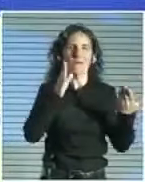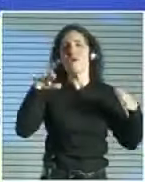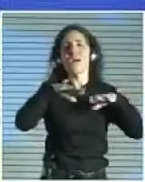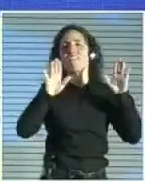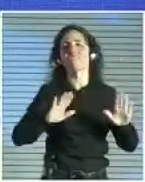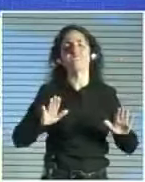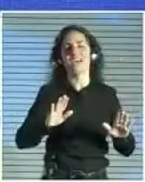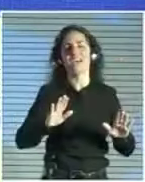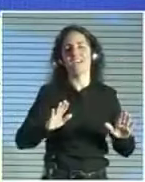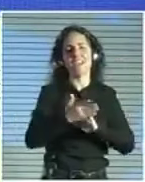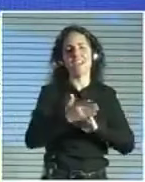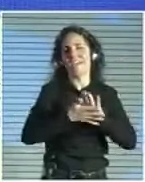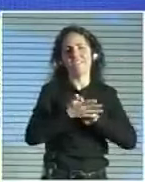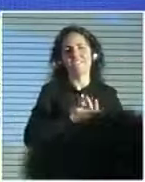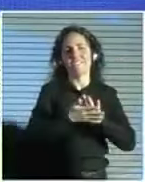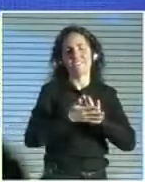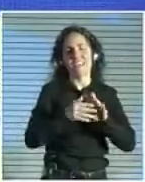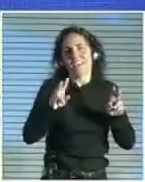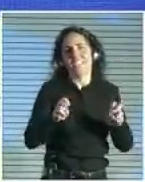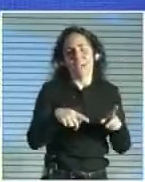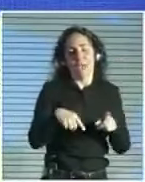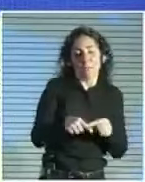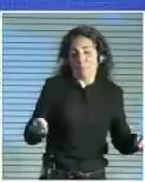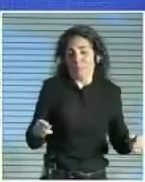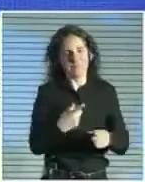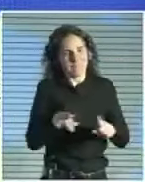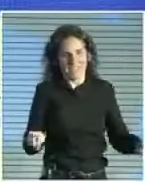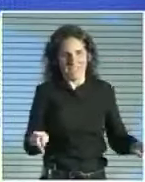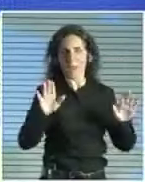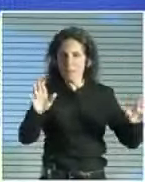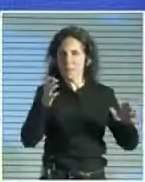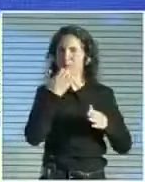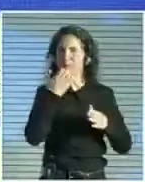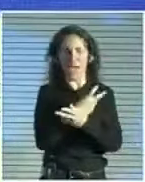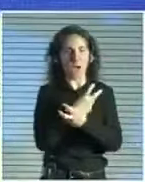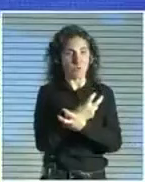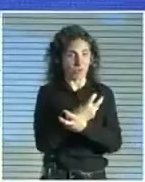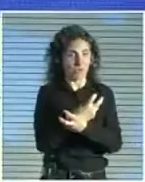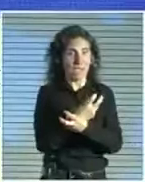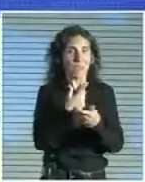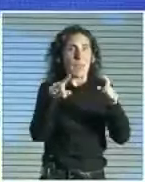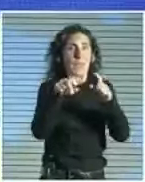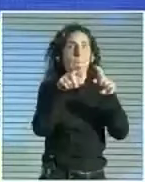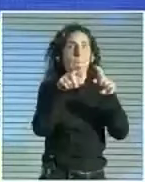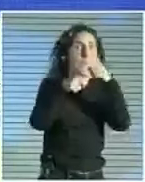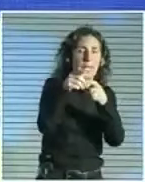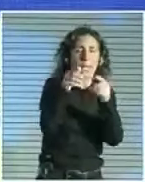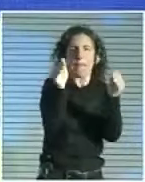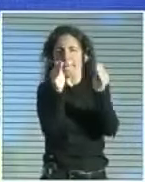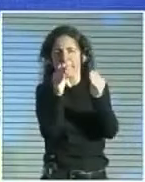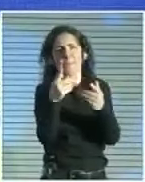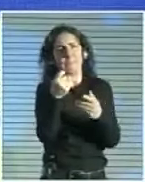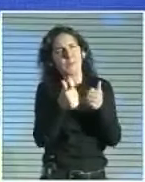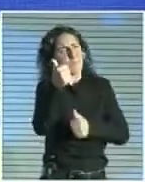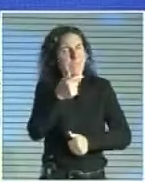And I think you have to convince them and push them in an emotional way to bring these